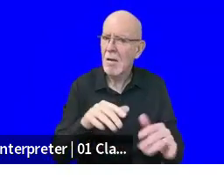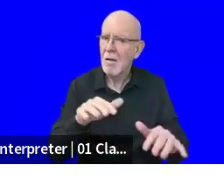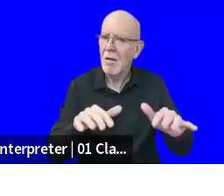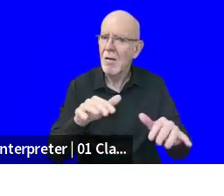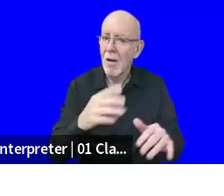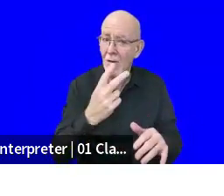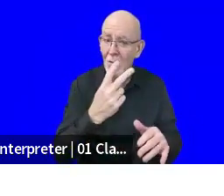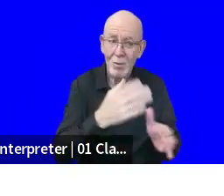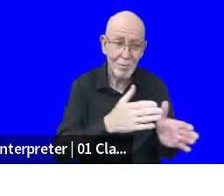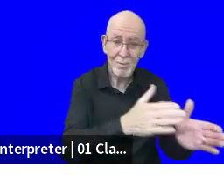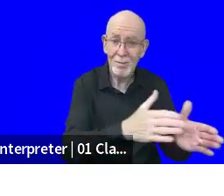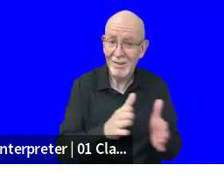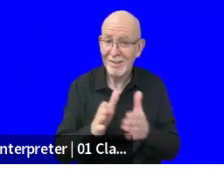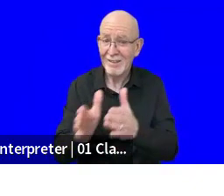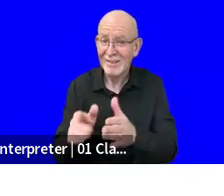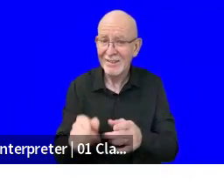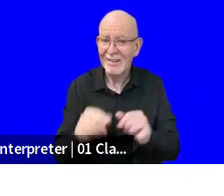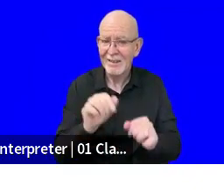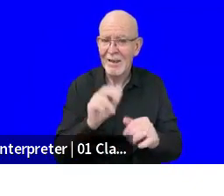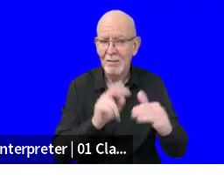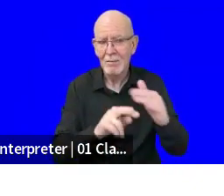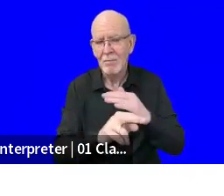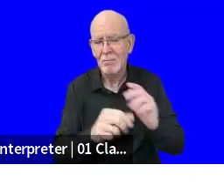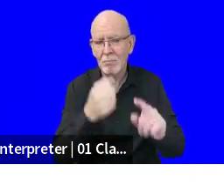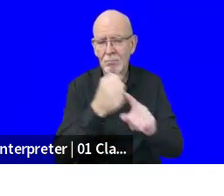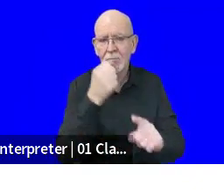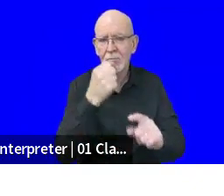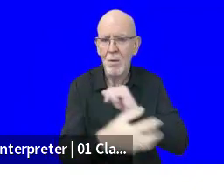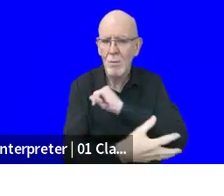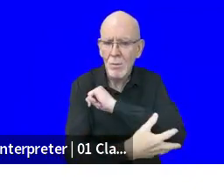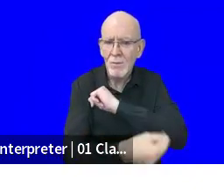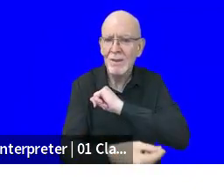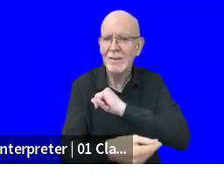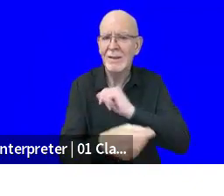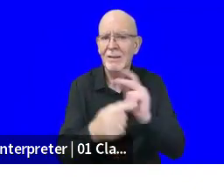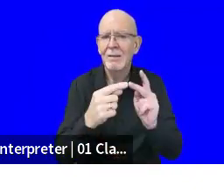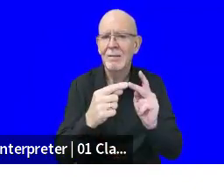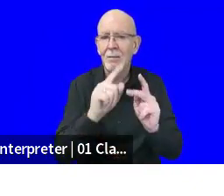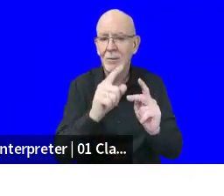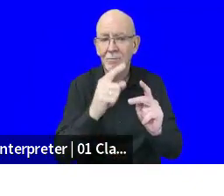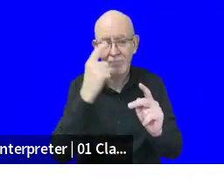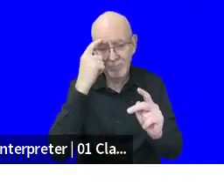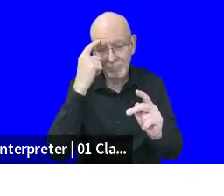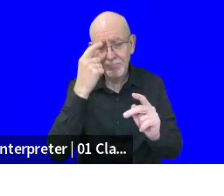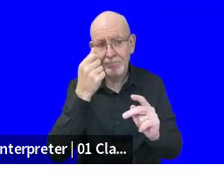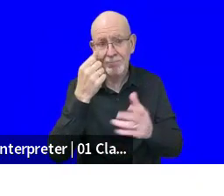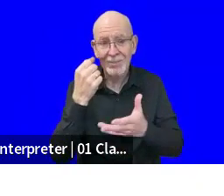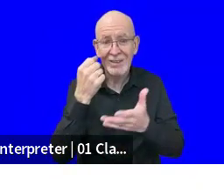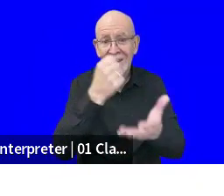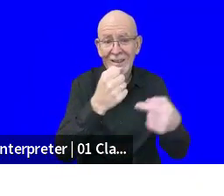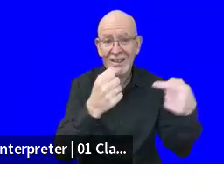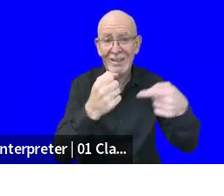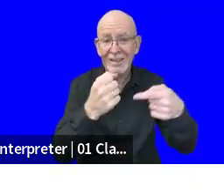cash benefits, what we need is to use the second approach. So to use an equivalent scale